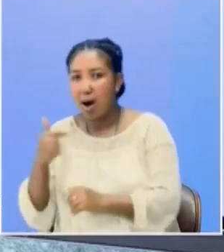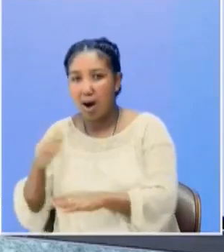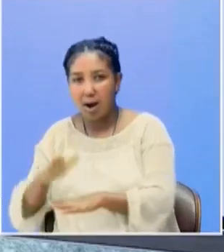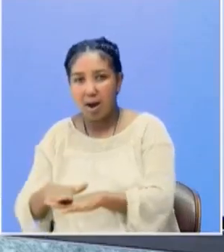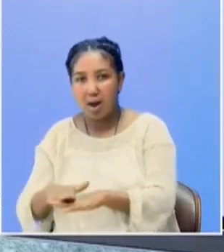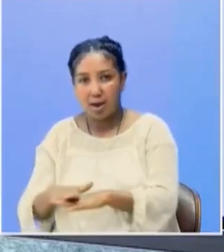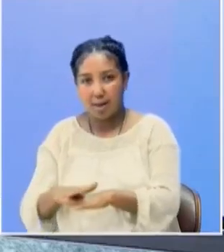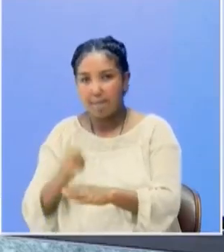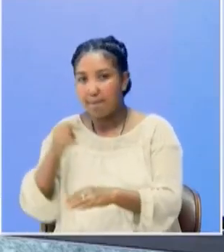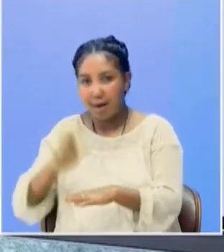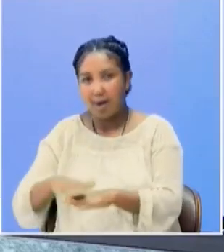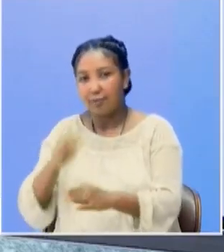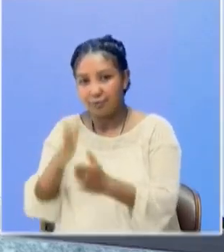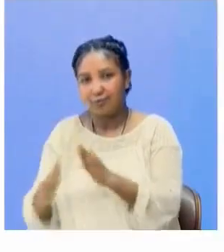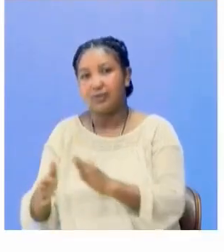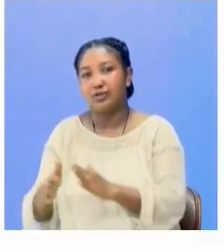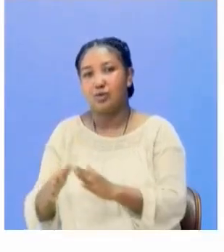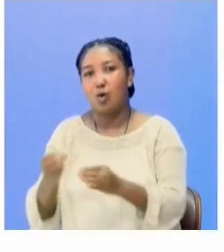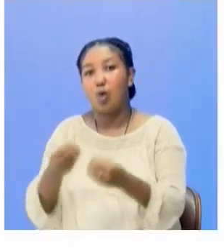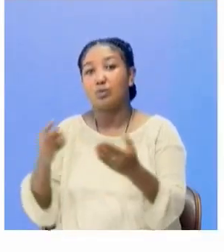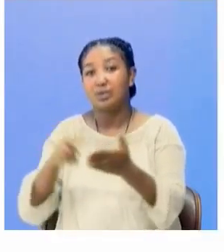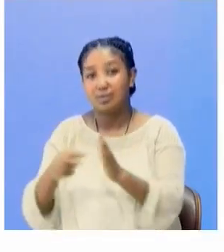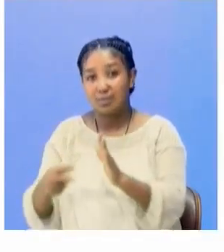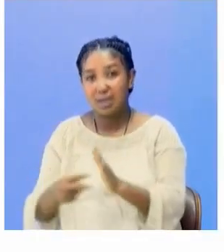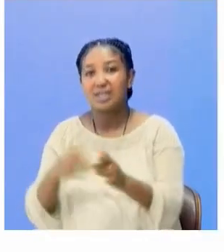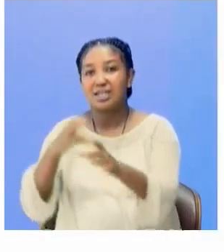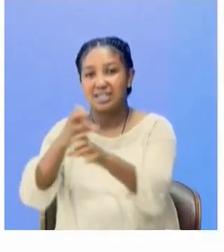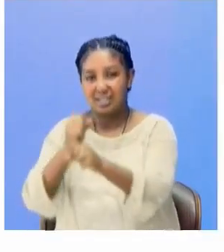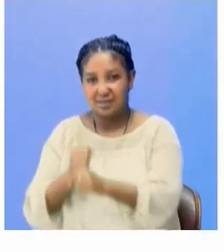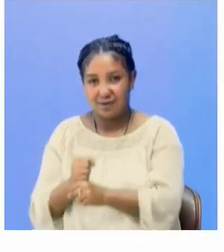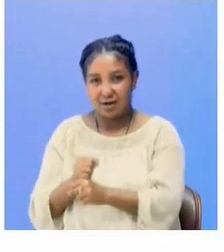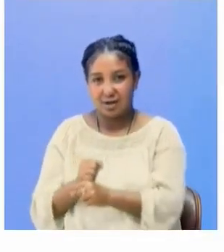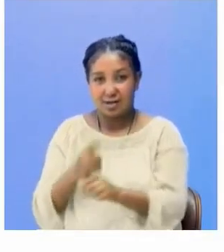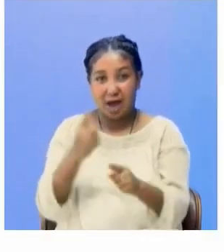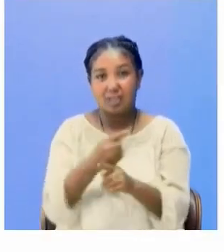object. So object means the receiver.